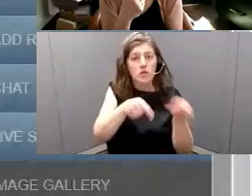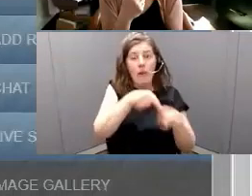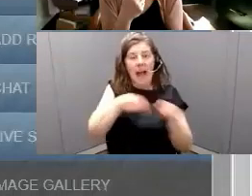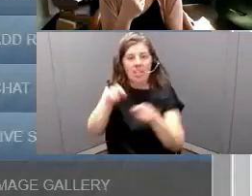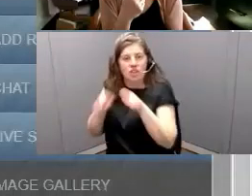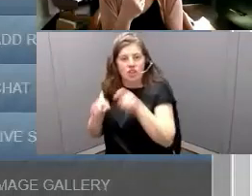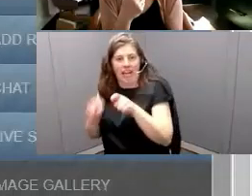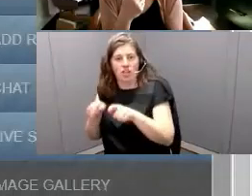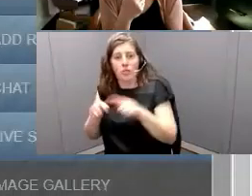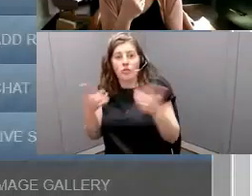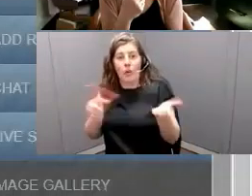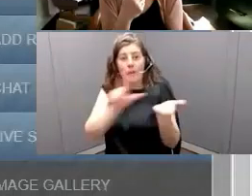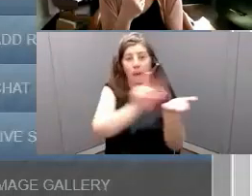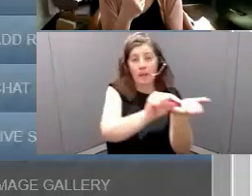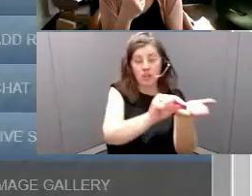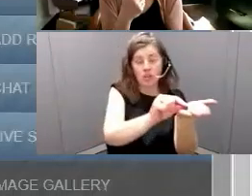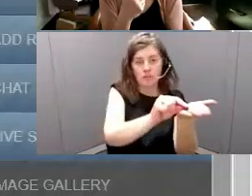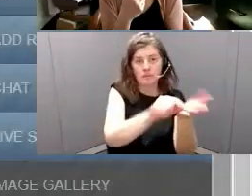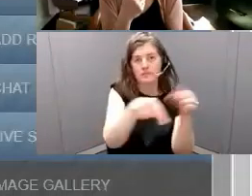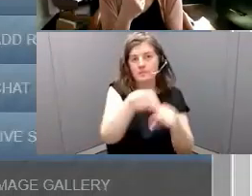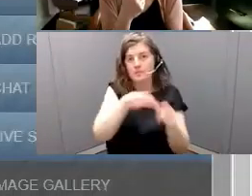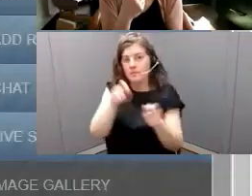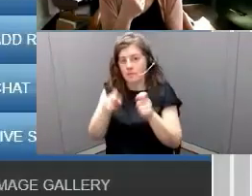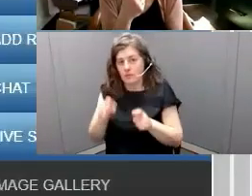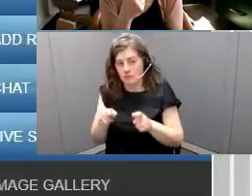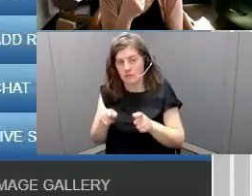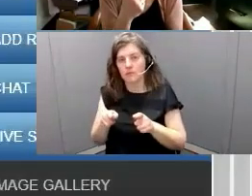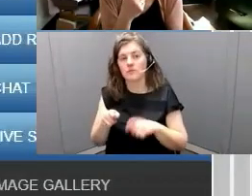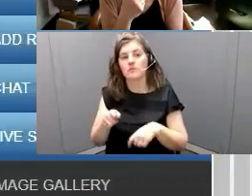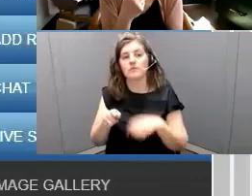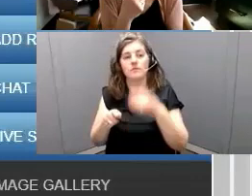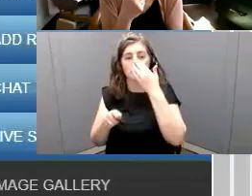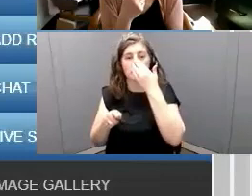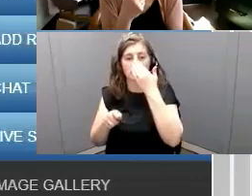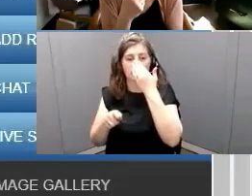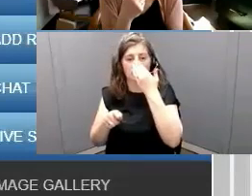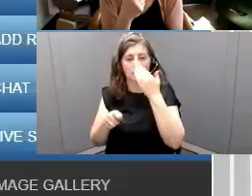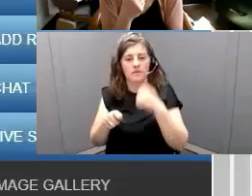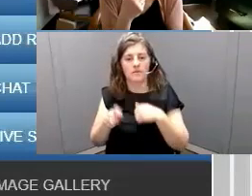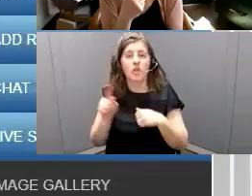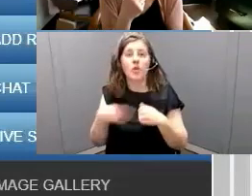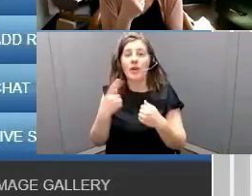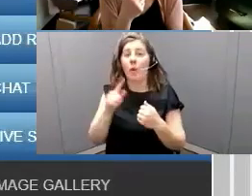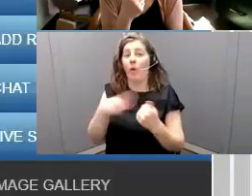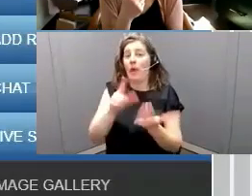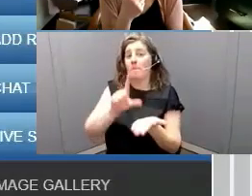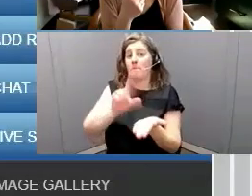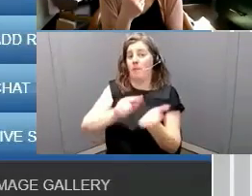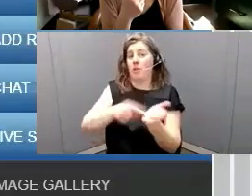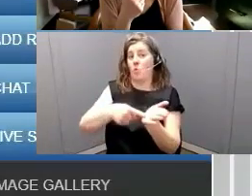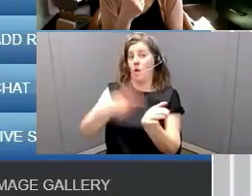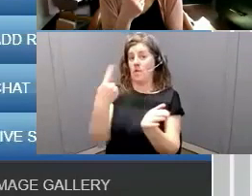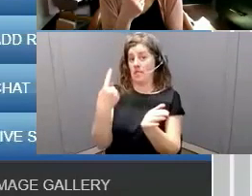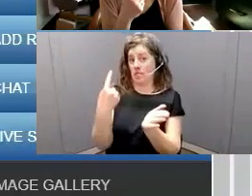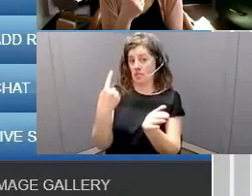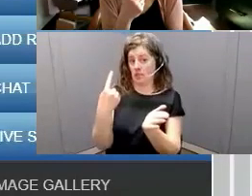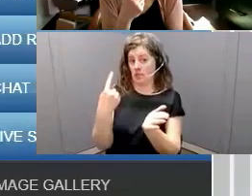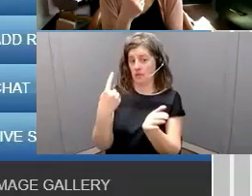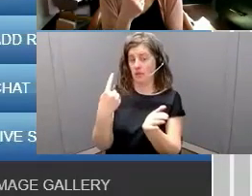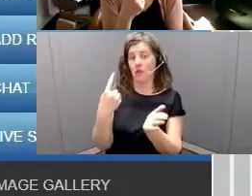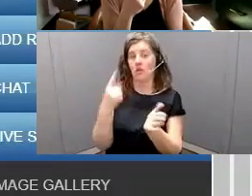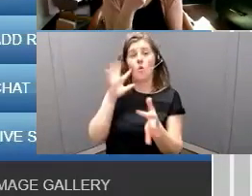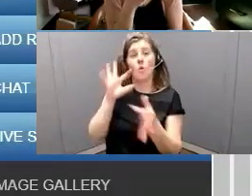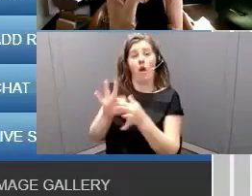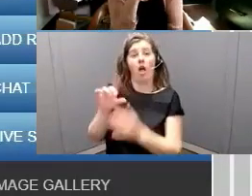already published presentation, then because you can only publish once, right? So log in